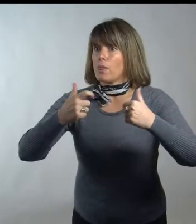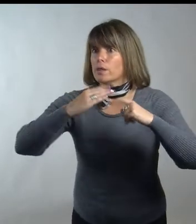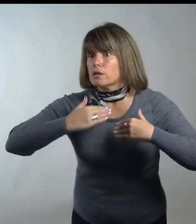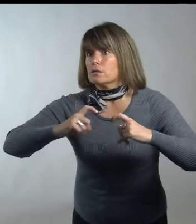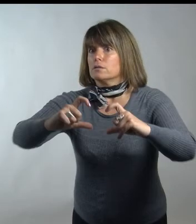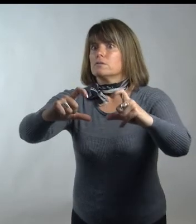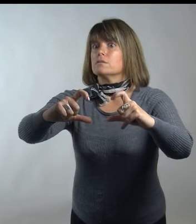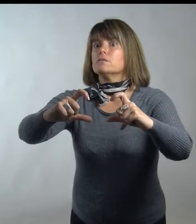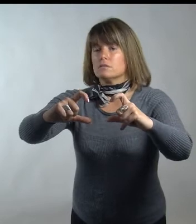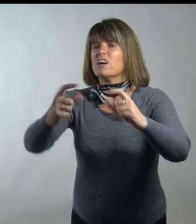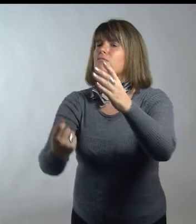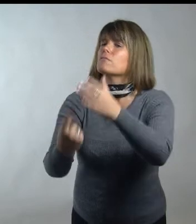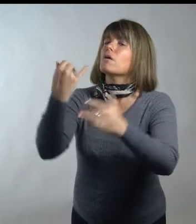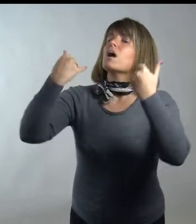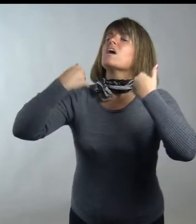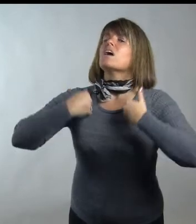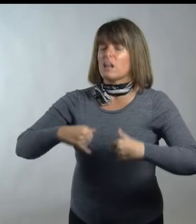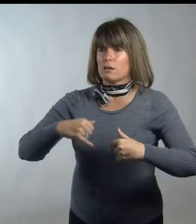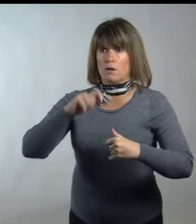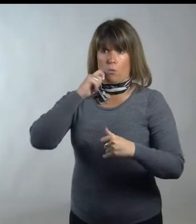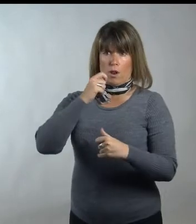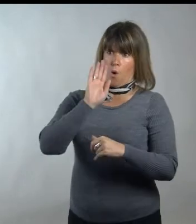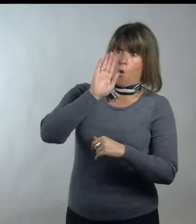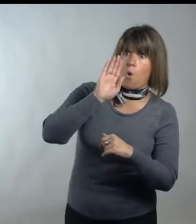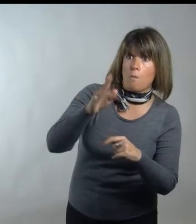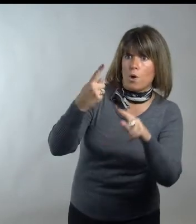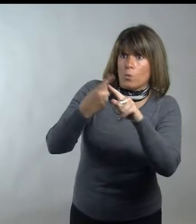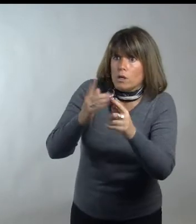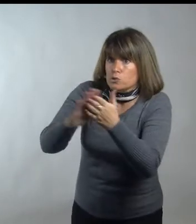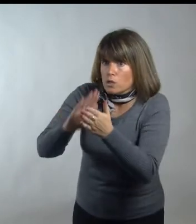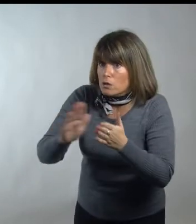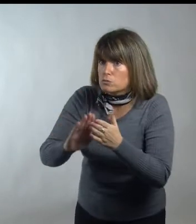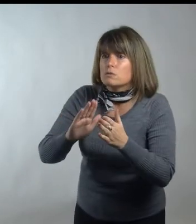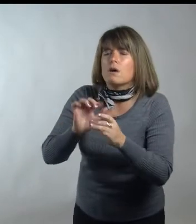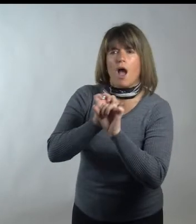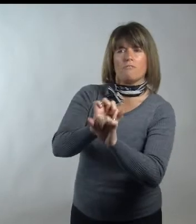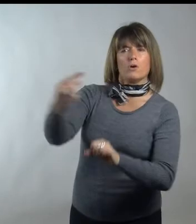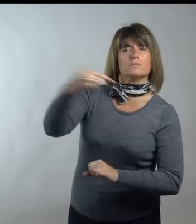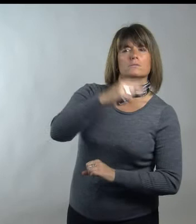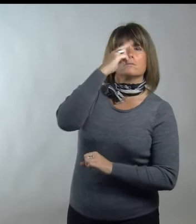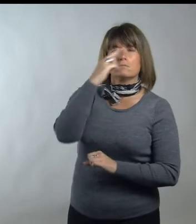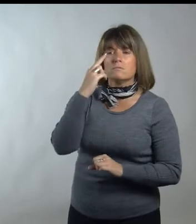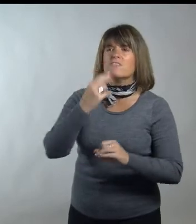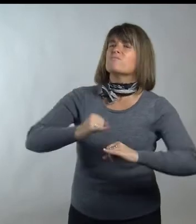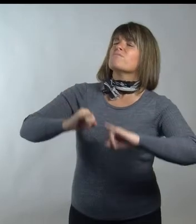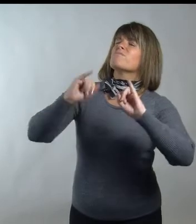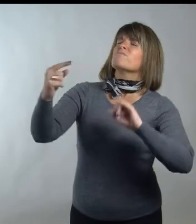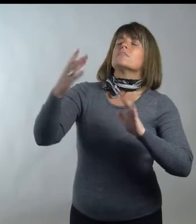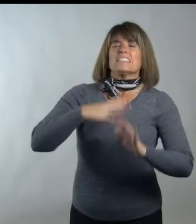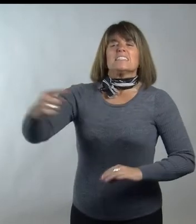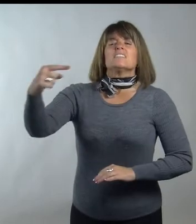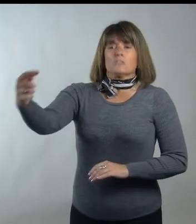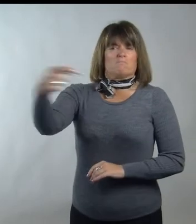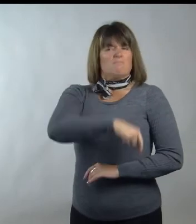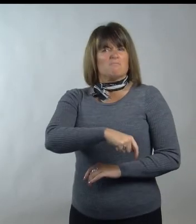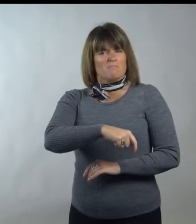then we want to treat them quickly at home, so they don't end up in hospital unless they really need to be there. There are some shocking